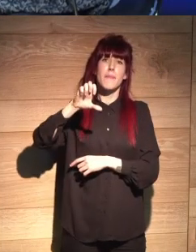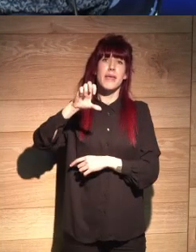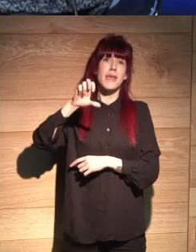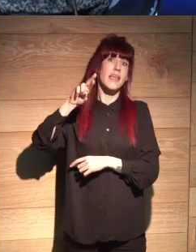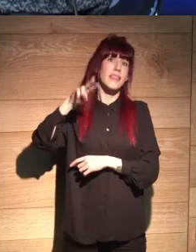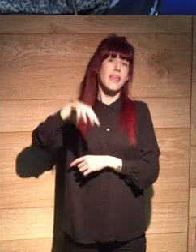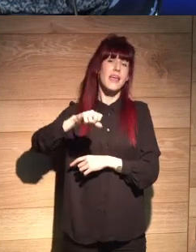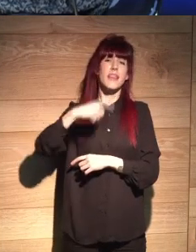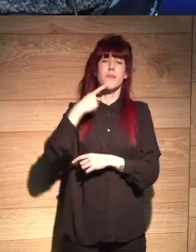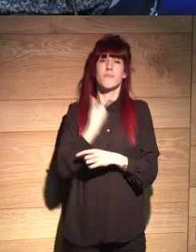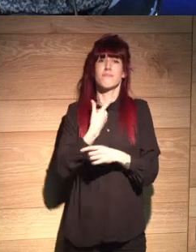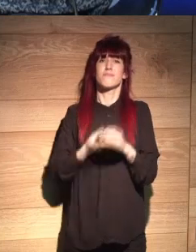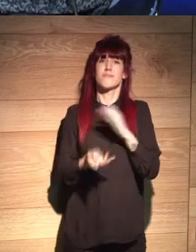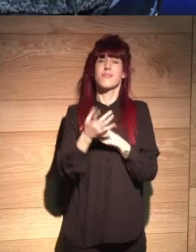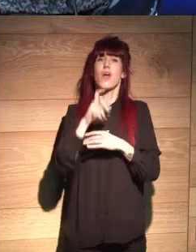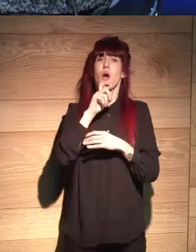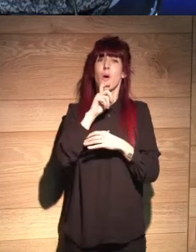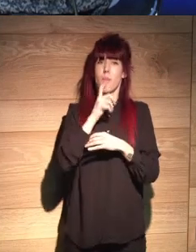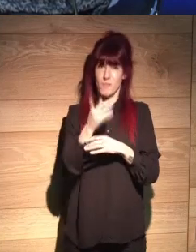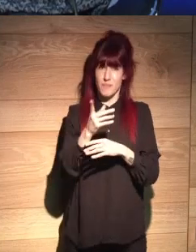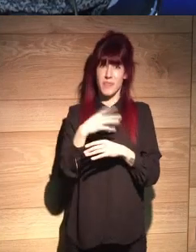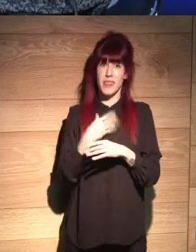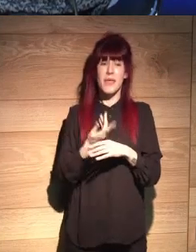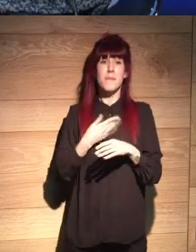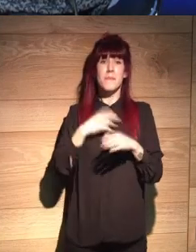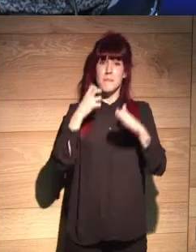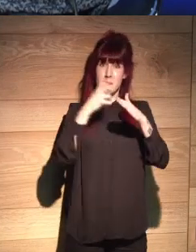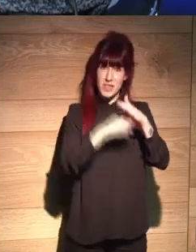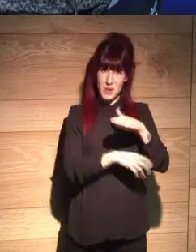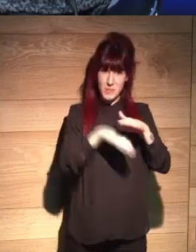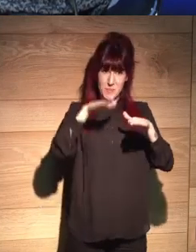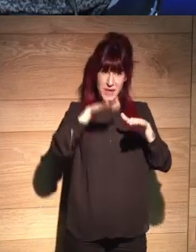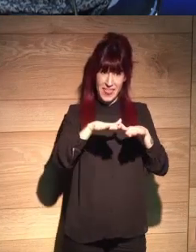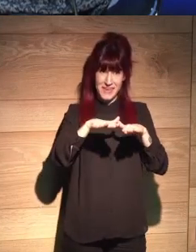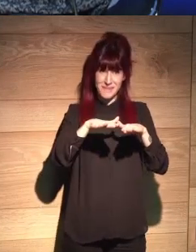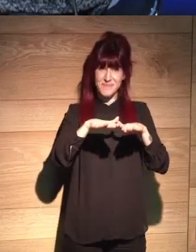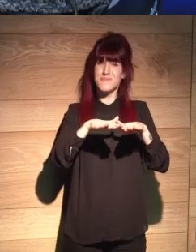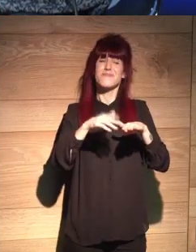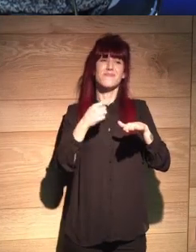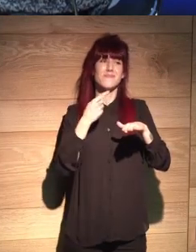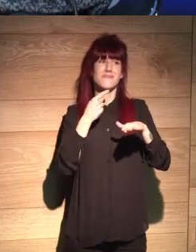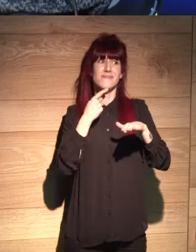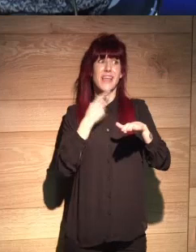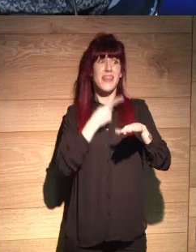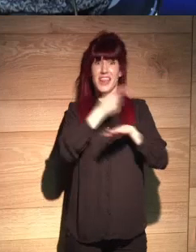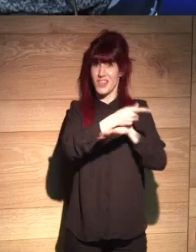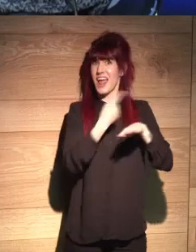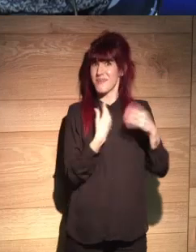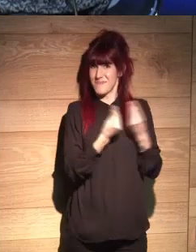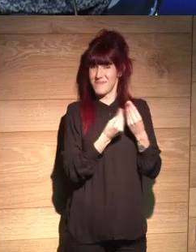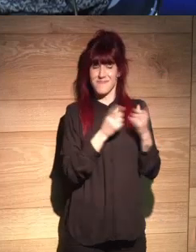created, I thought it was a great opportunity. It started at a metro